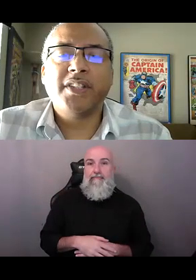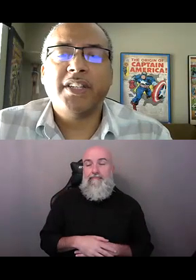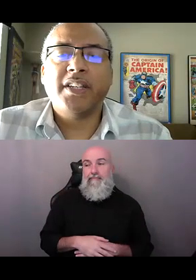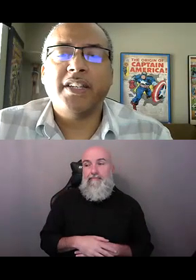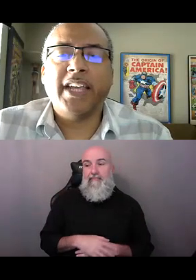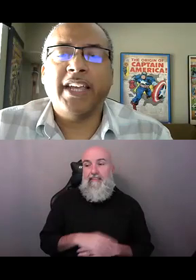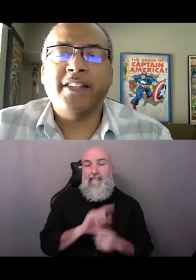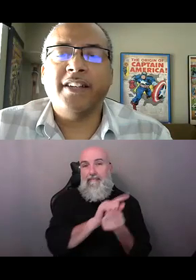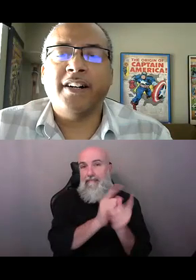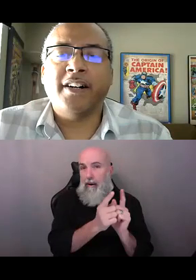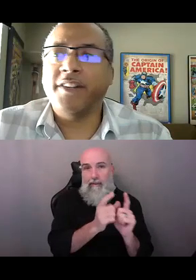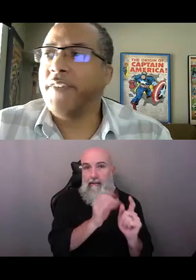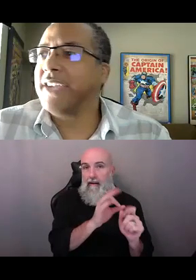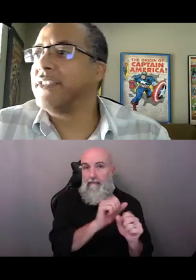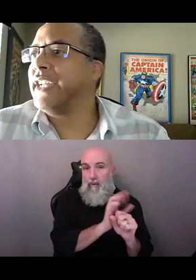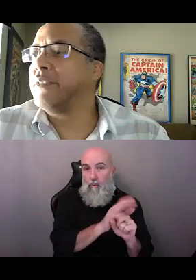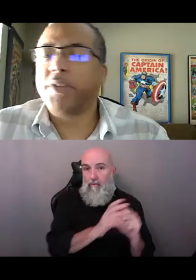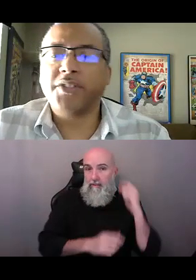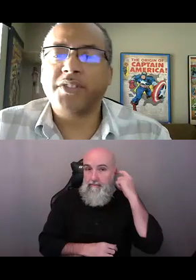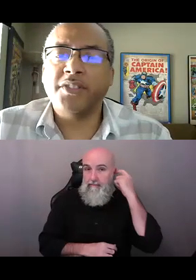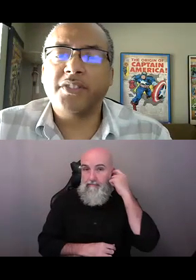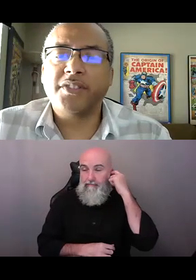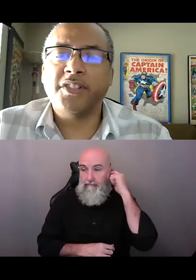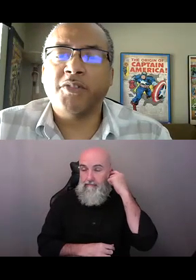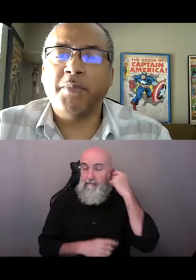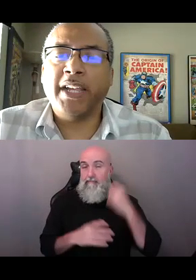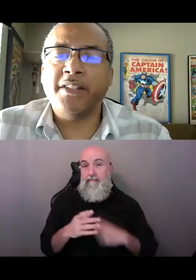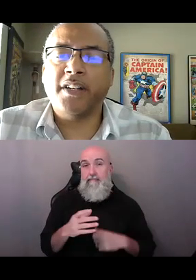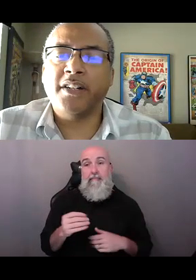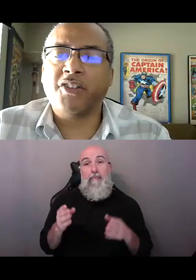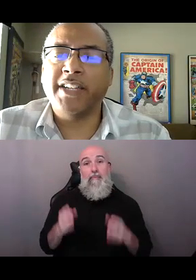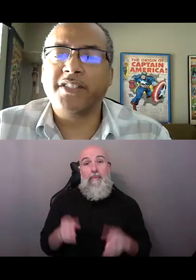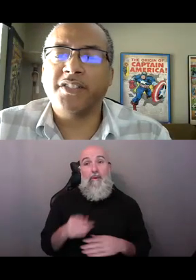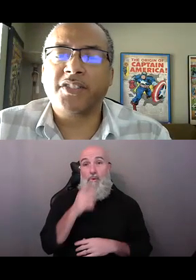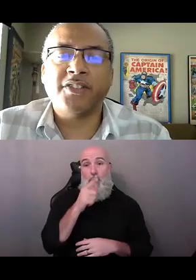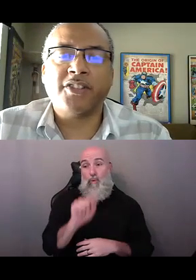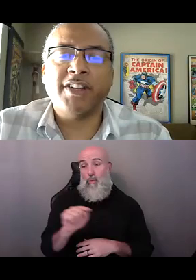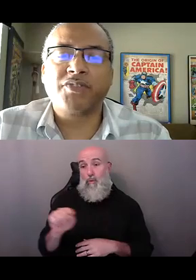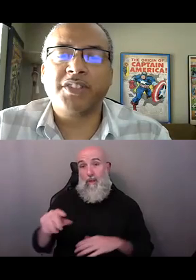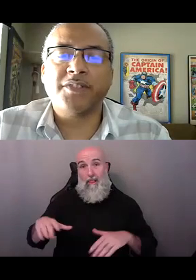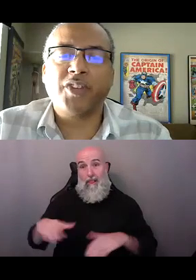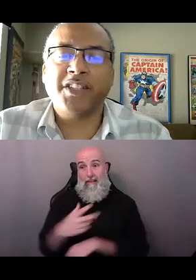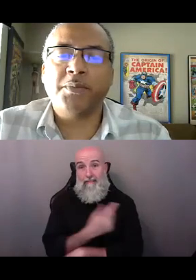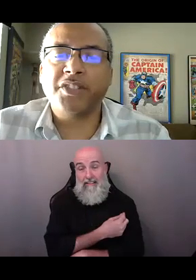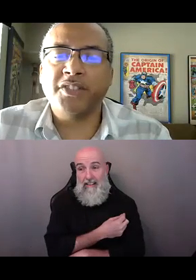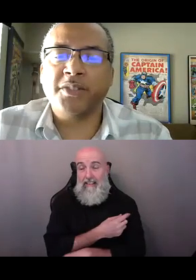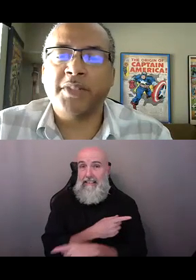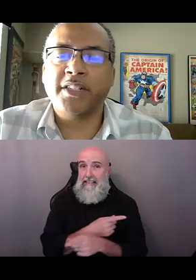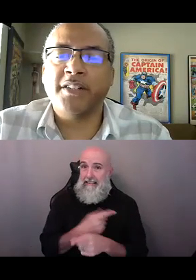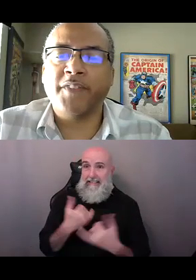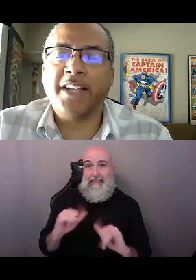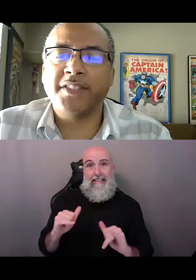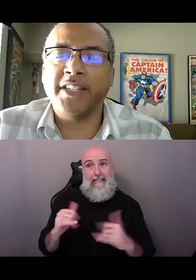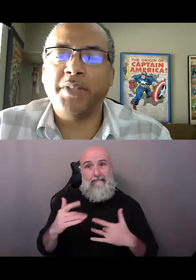variants. And unvaccinated persons still remain the greatest concern. The greatest risk of transmission is